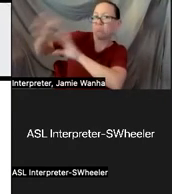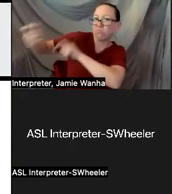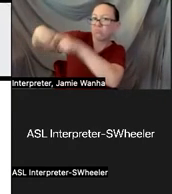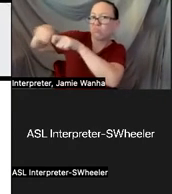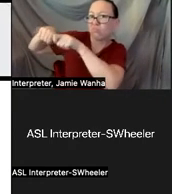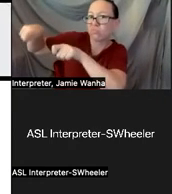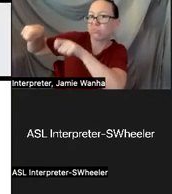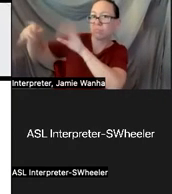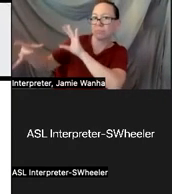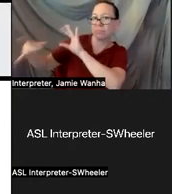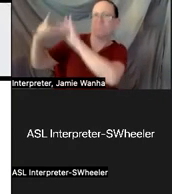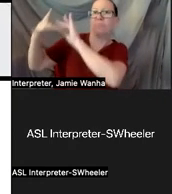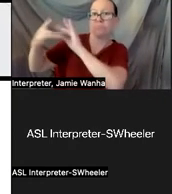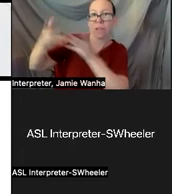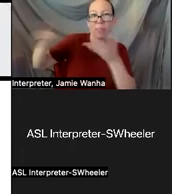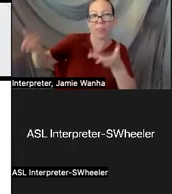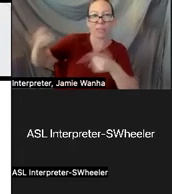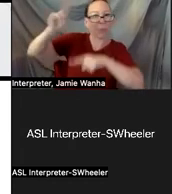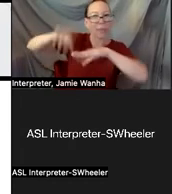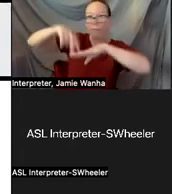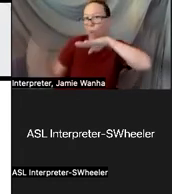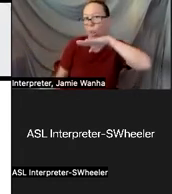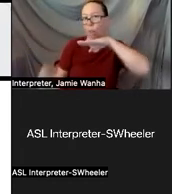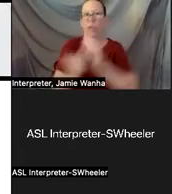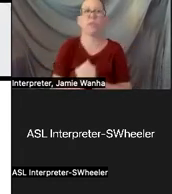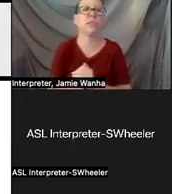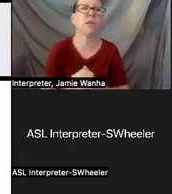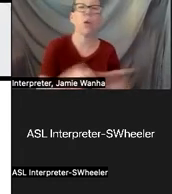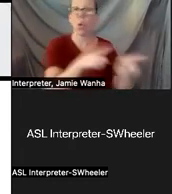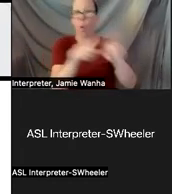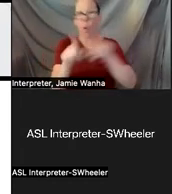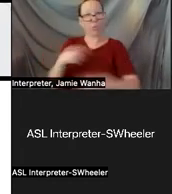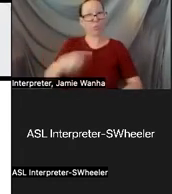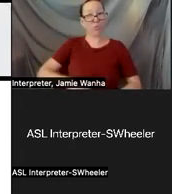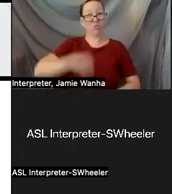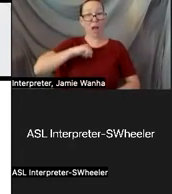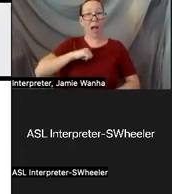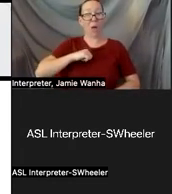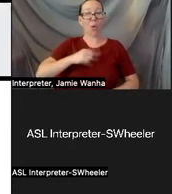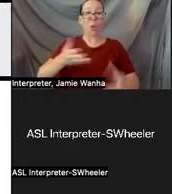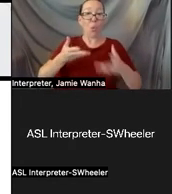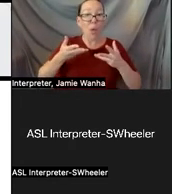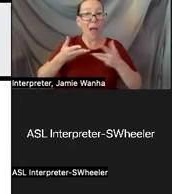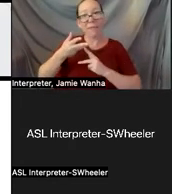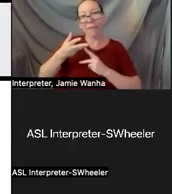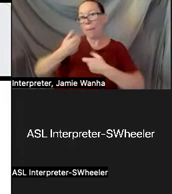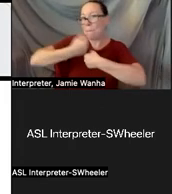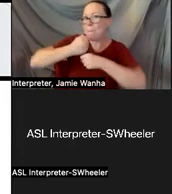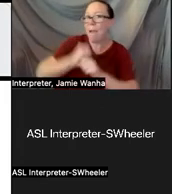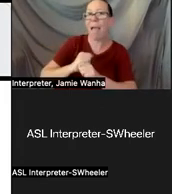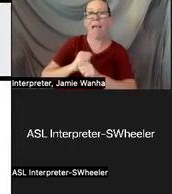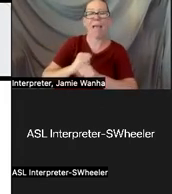damage. So we're gonna look a little bit more of that coming up. We also are very proud that we've created and updated